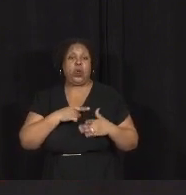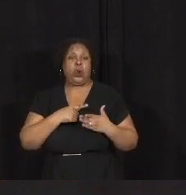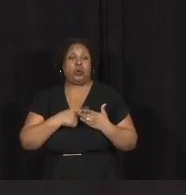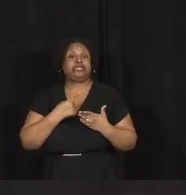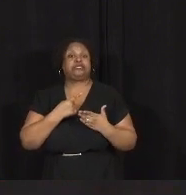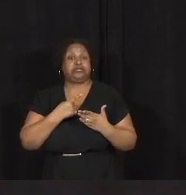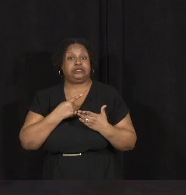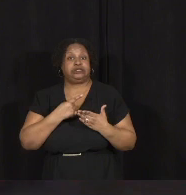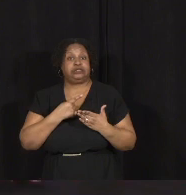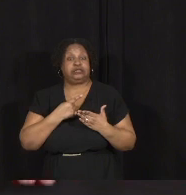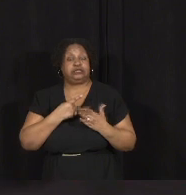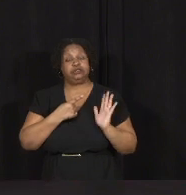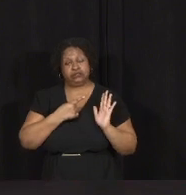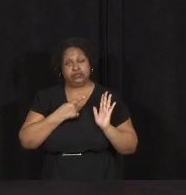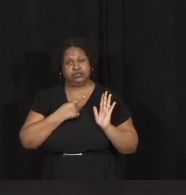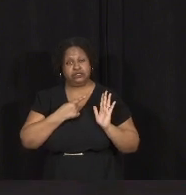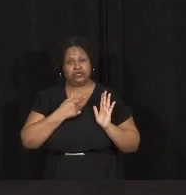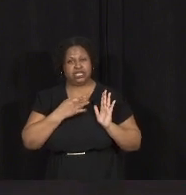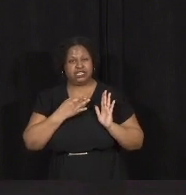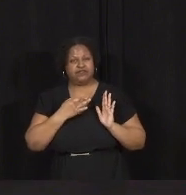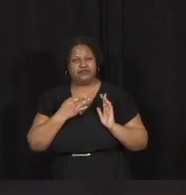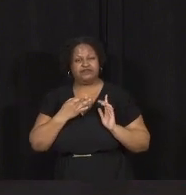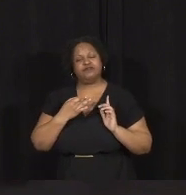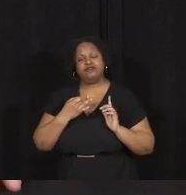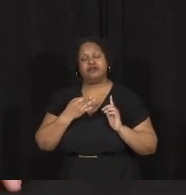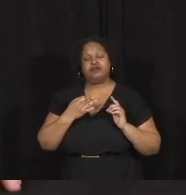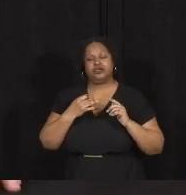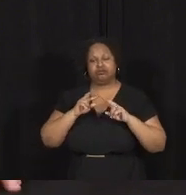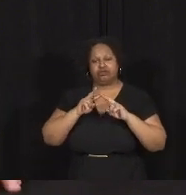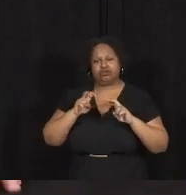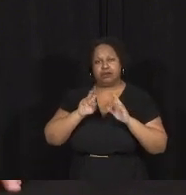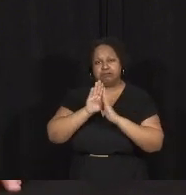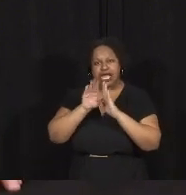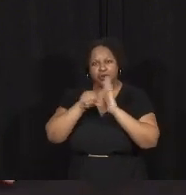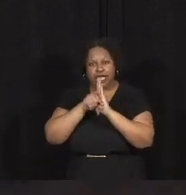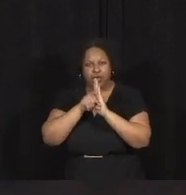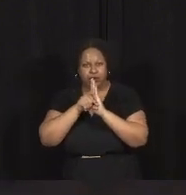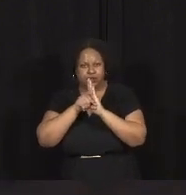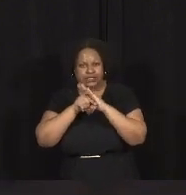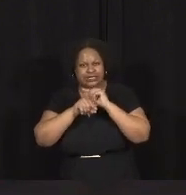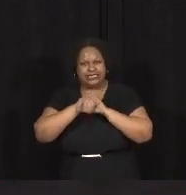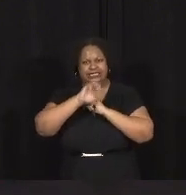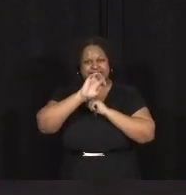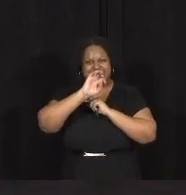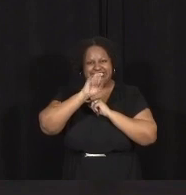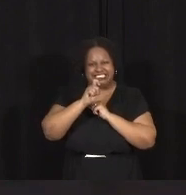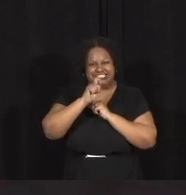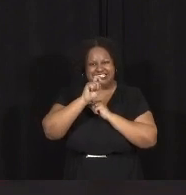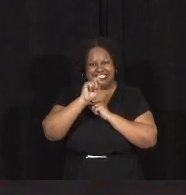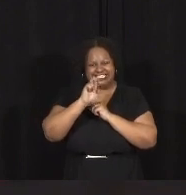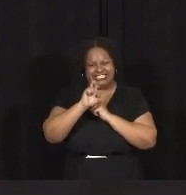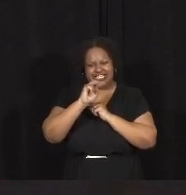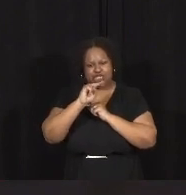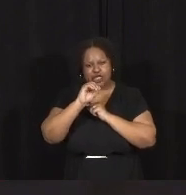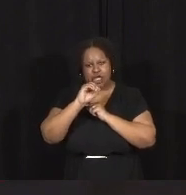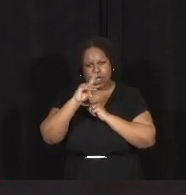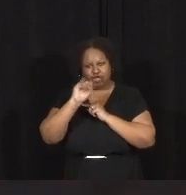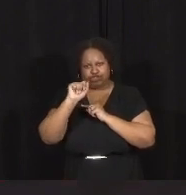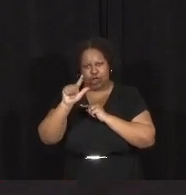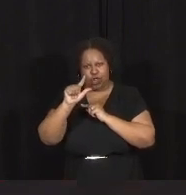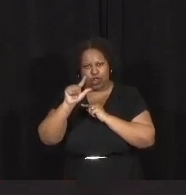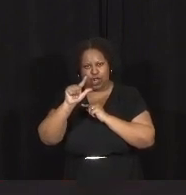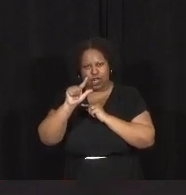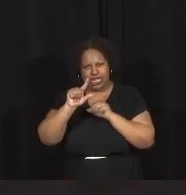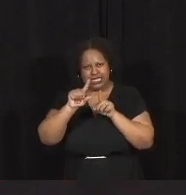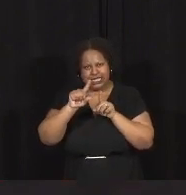testing, which doesn't tell you about whether you have the disease today, but tells you about whether you've had it in